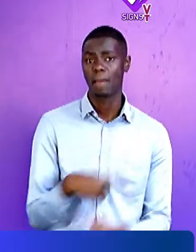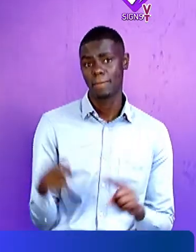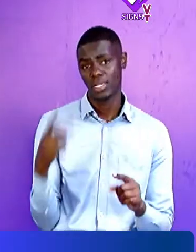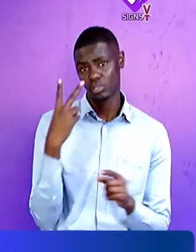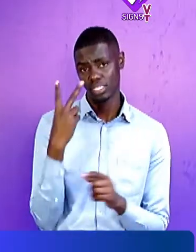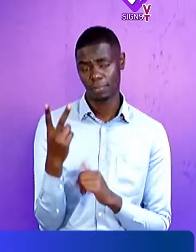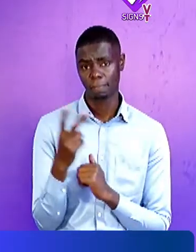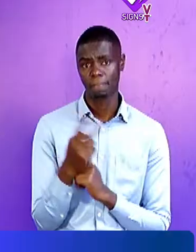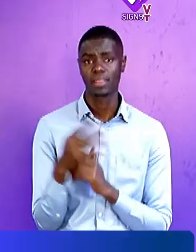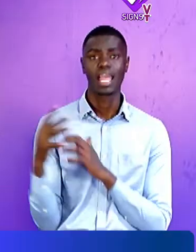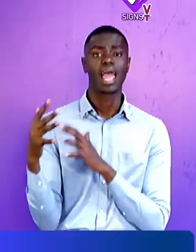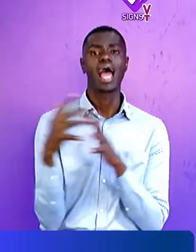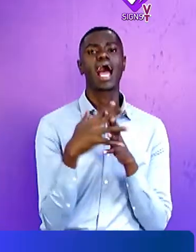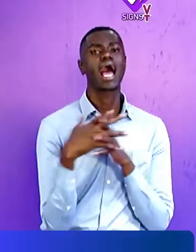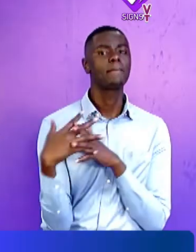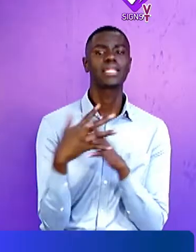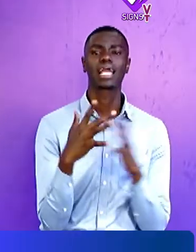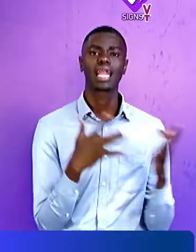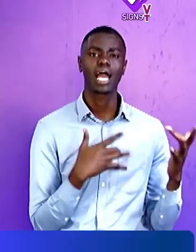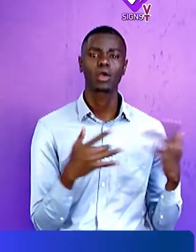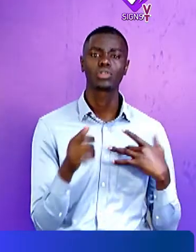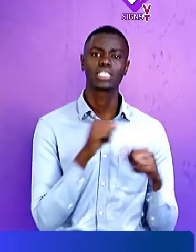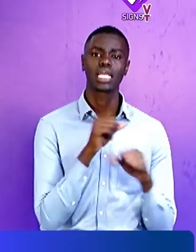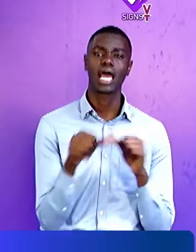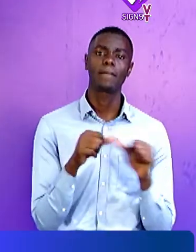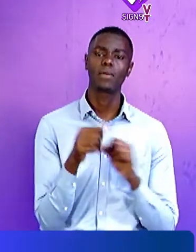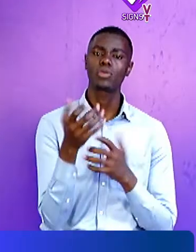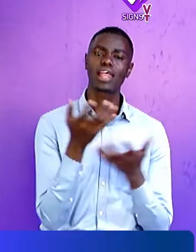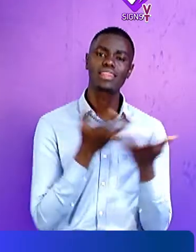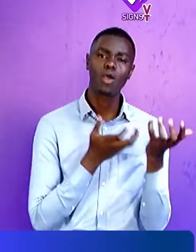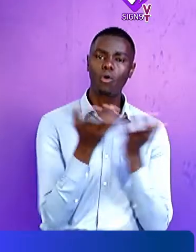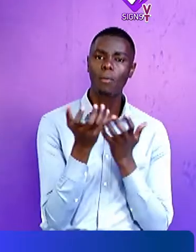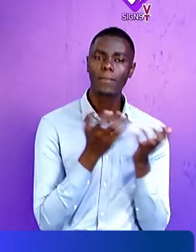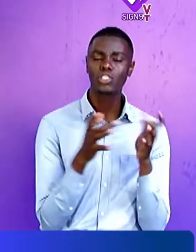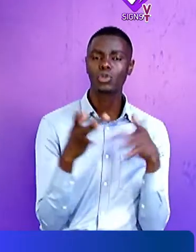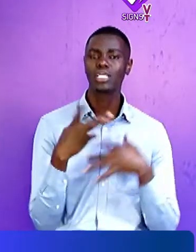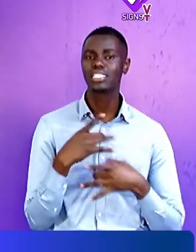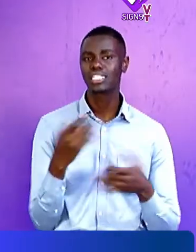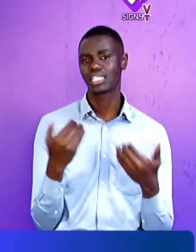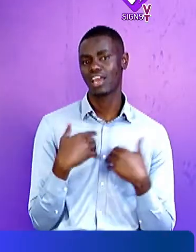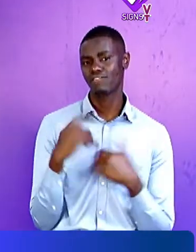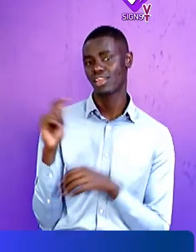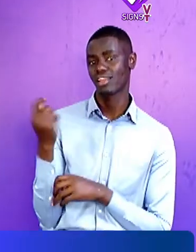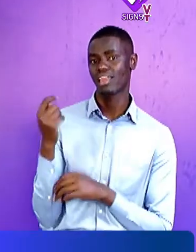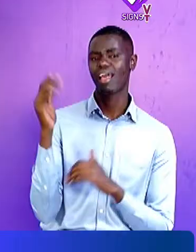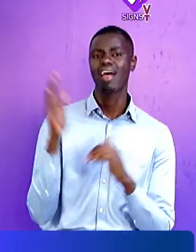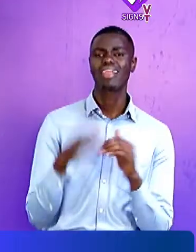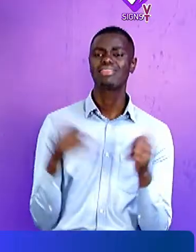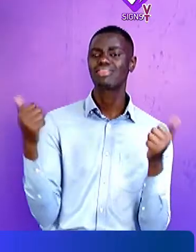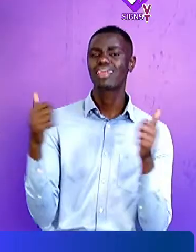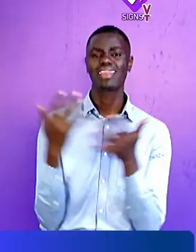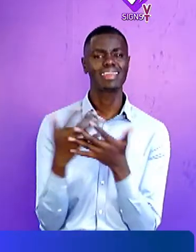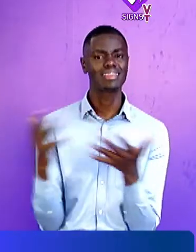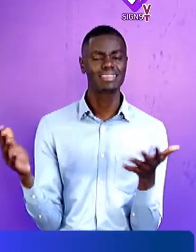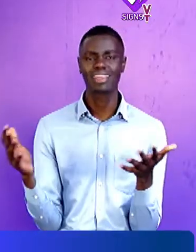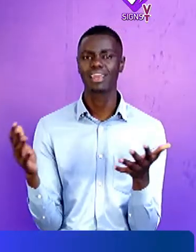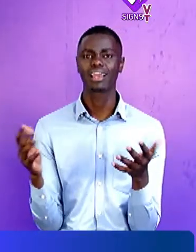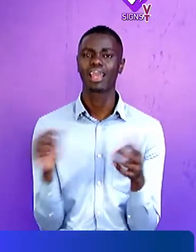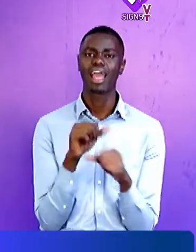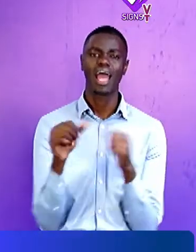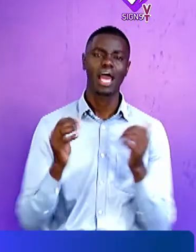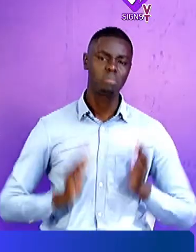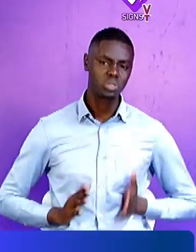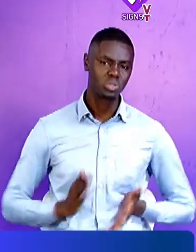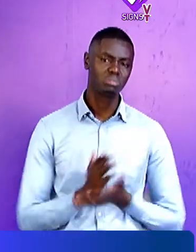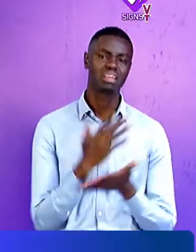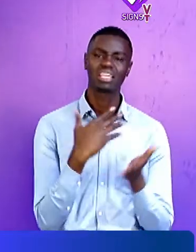that Americans are concerned about the commercial interest they had in Kenya than anything else to do with those human